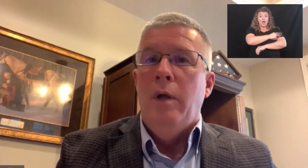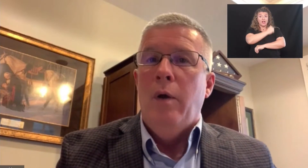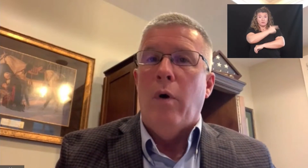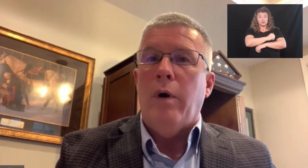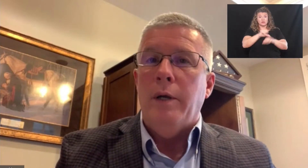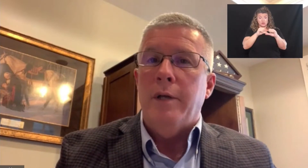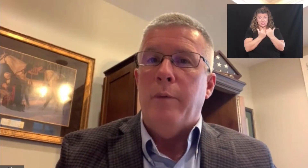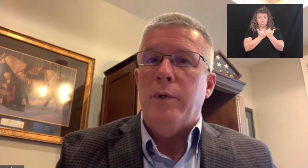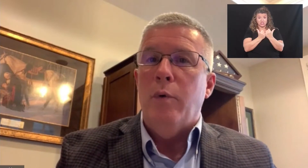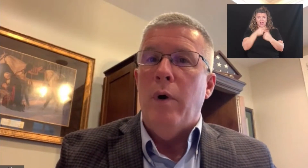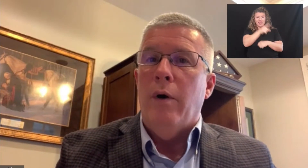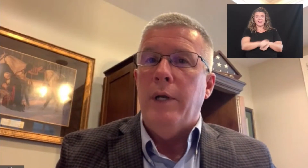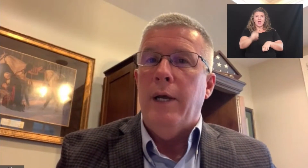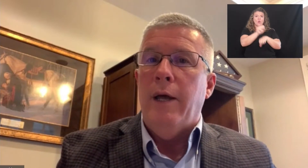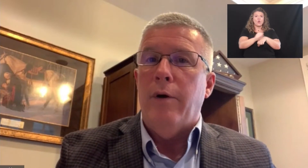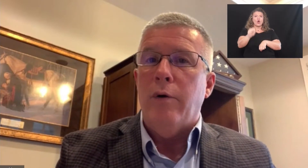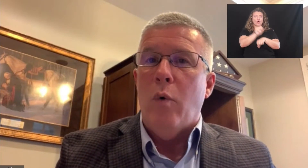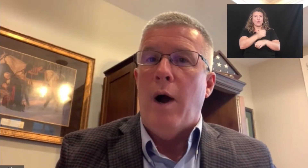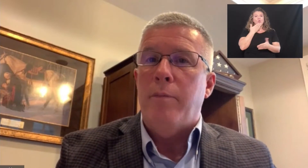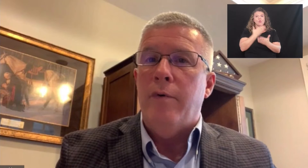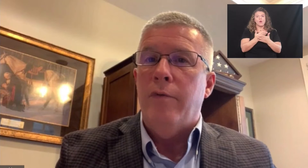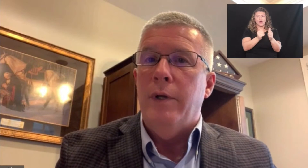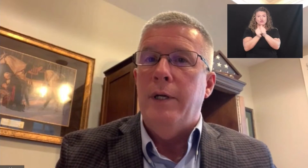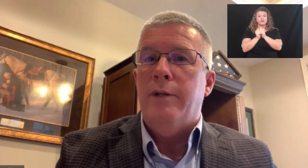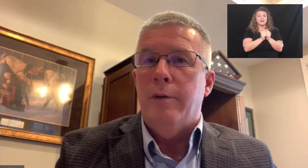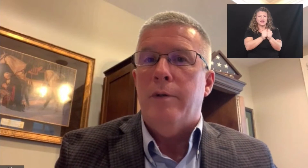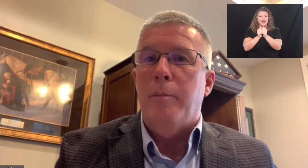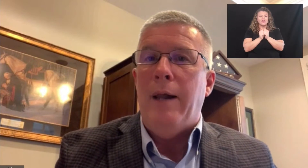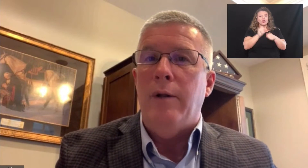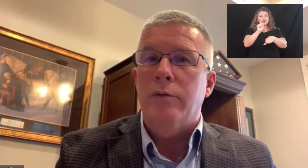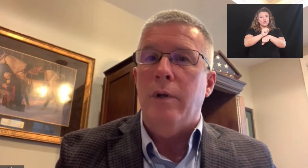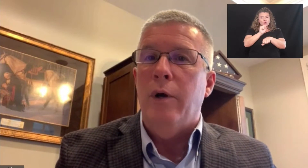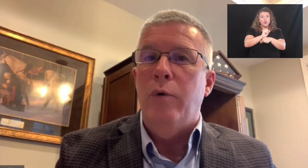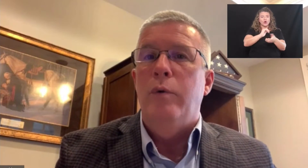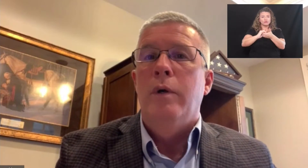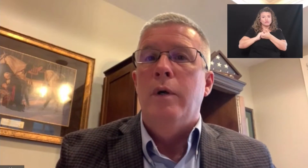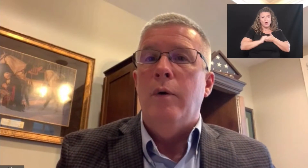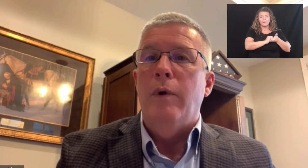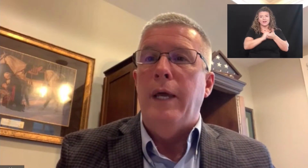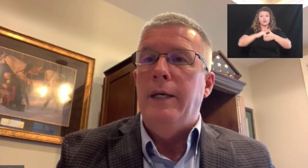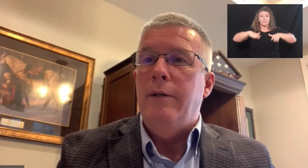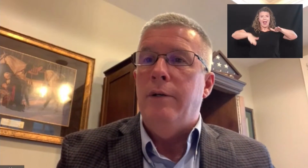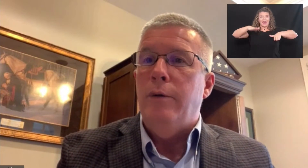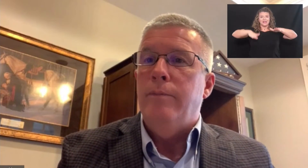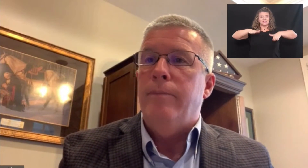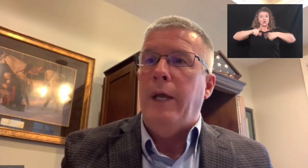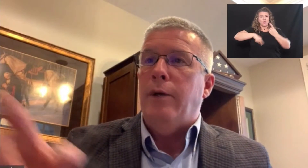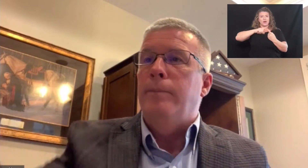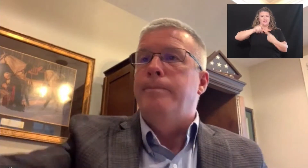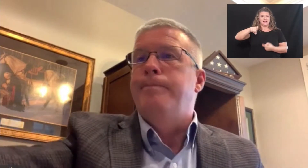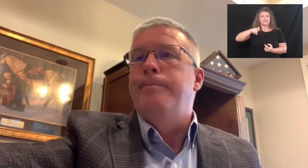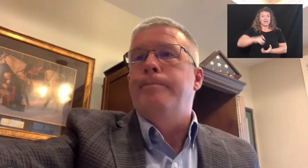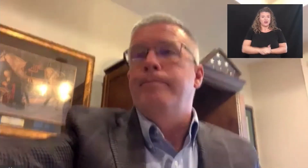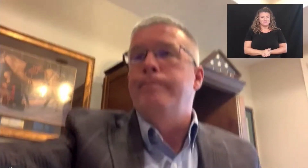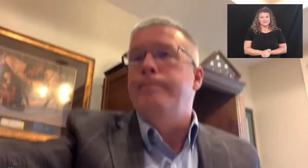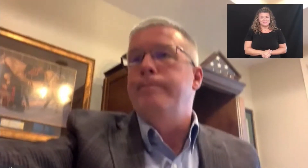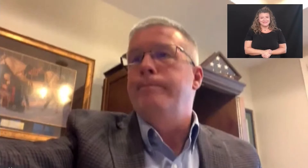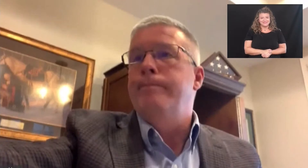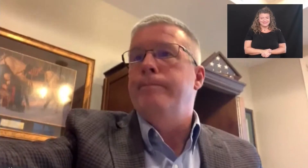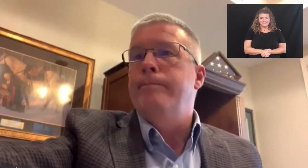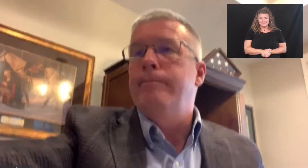Association, work exceptionally well together and cooperatively to balance load when they need to. Thank you.